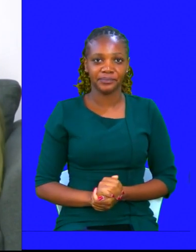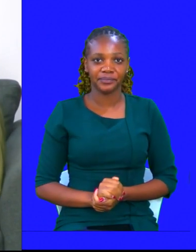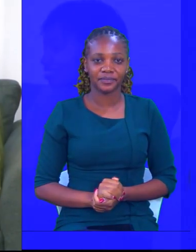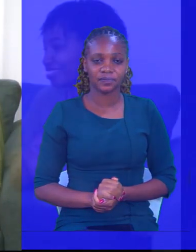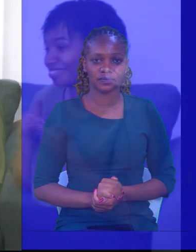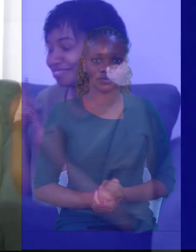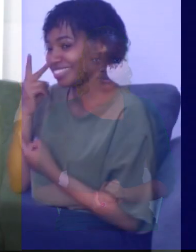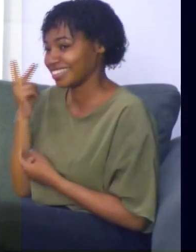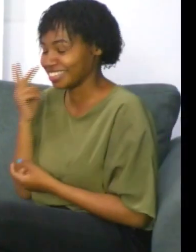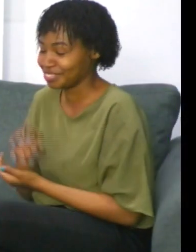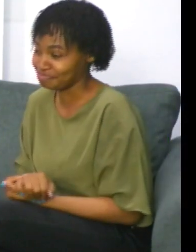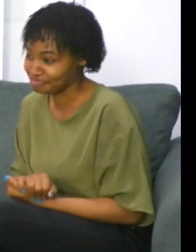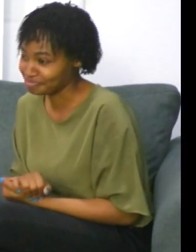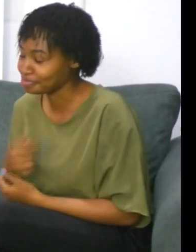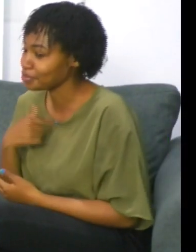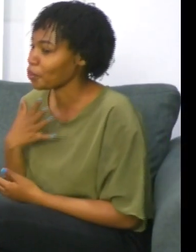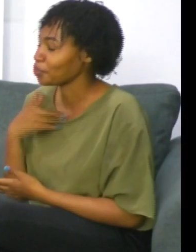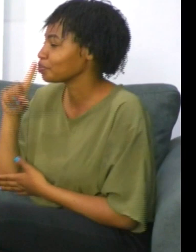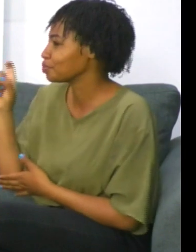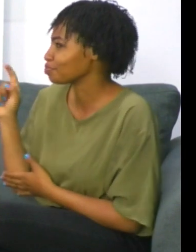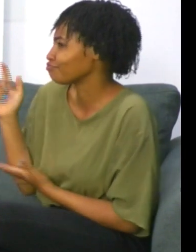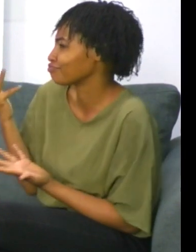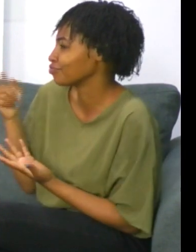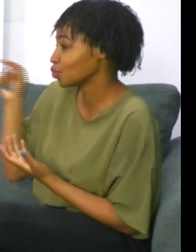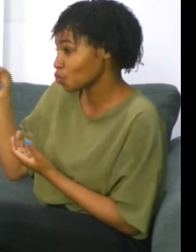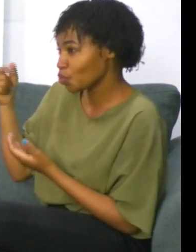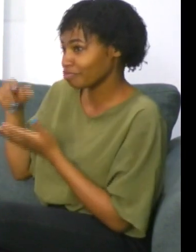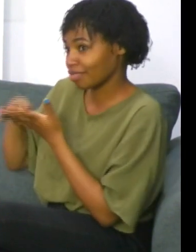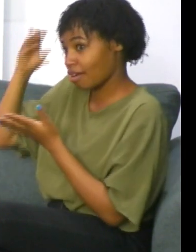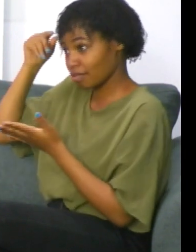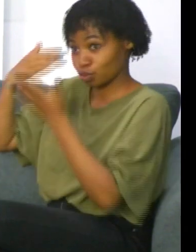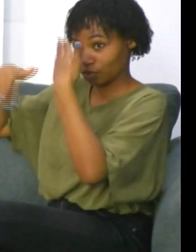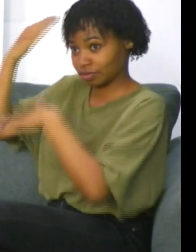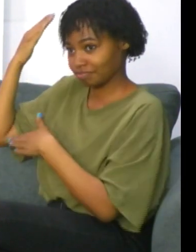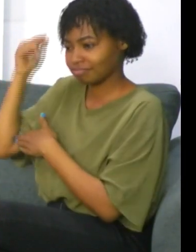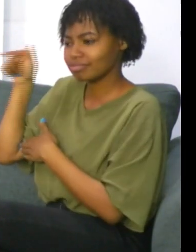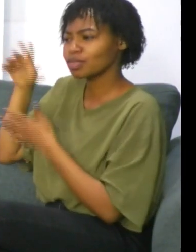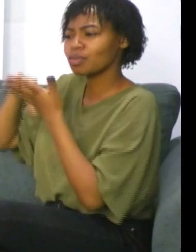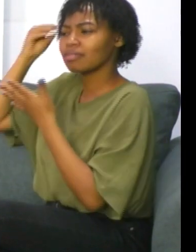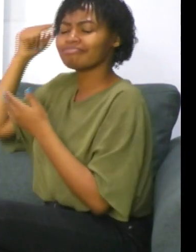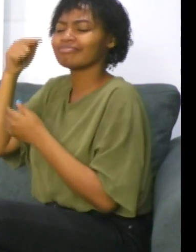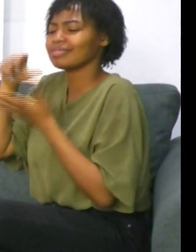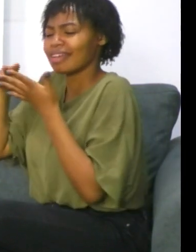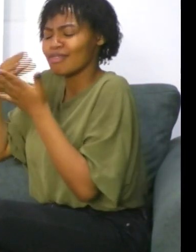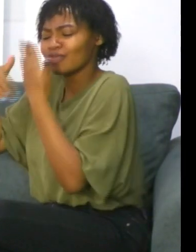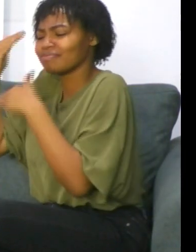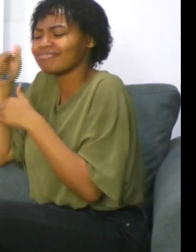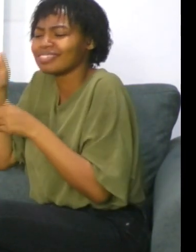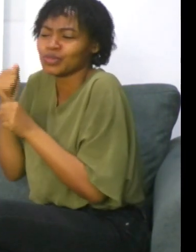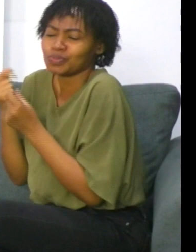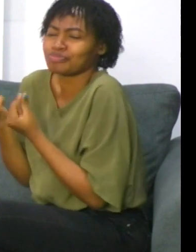Oh, that is really nice. I'm so happy for you, Kendi. So now I want to know, you said you went to